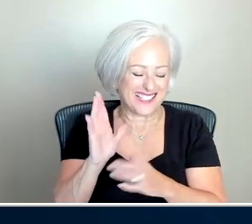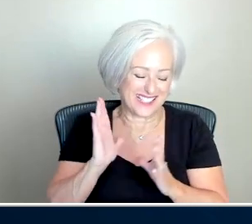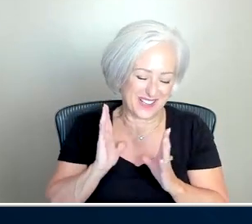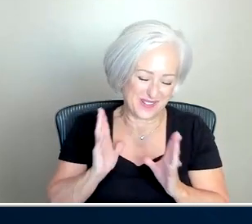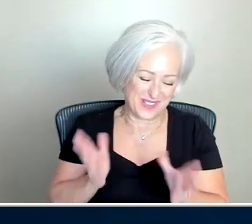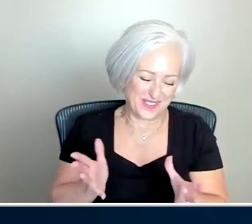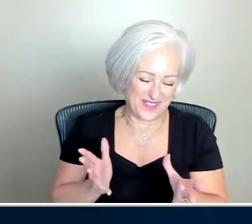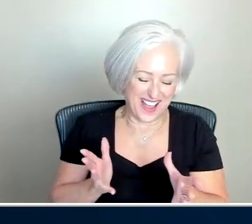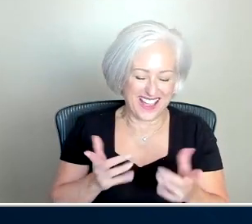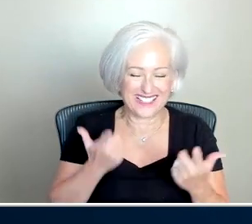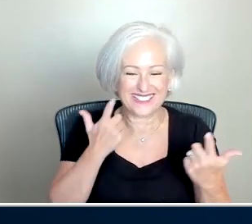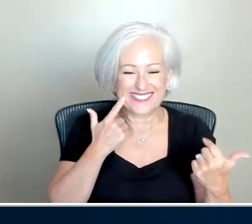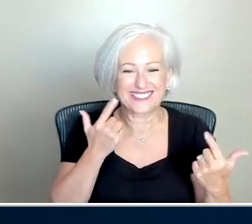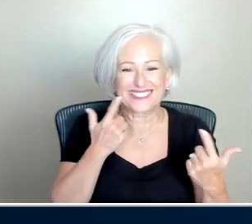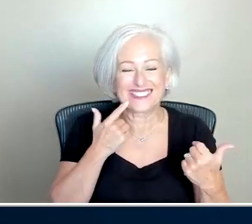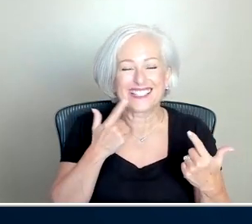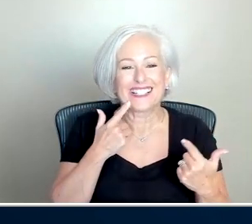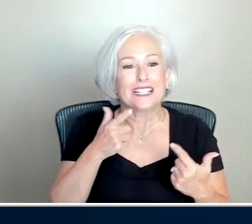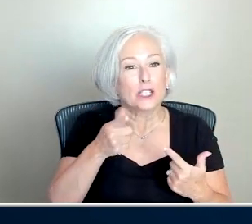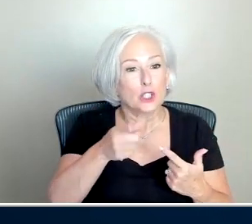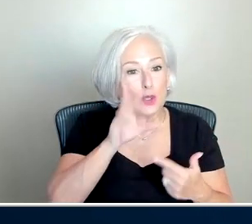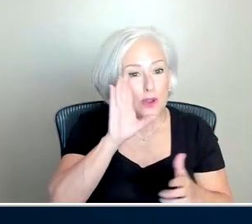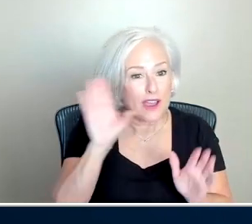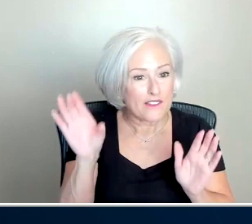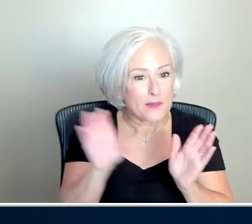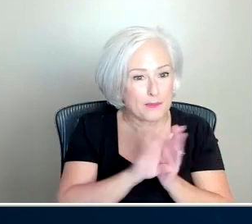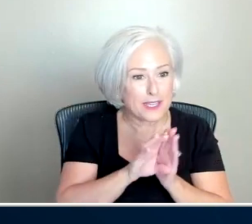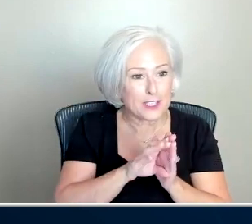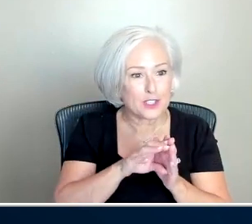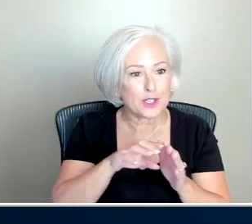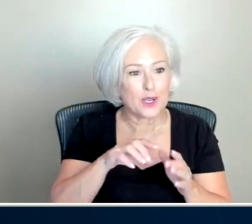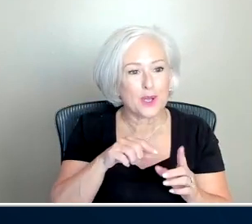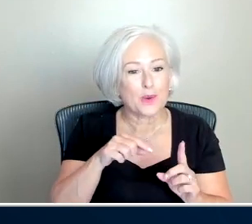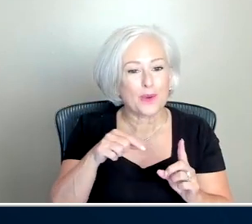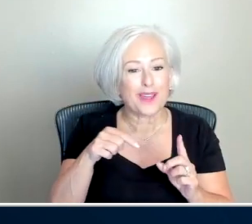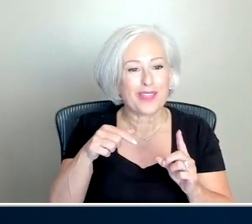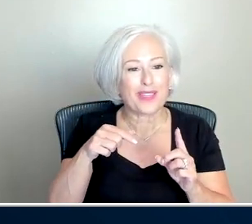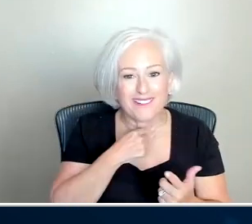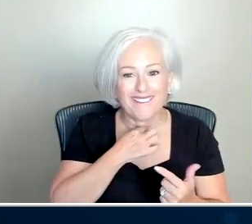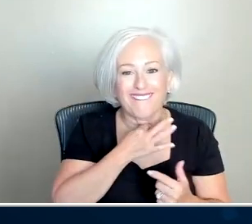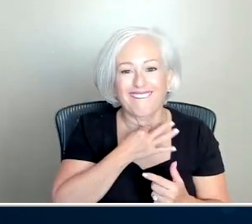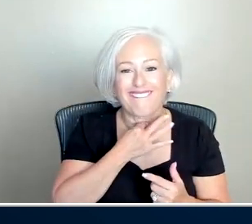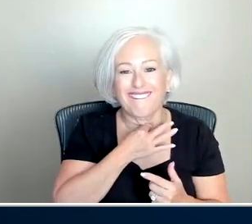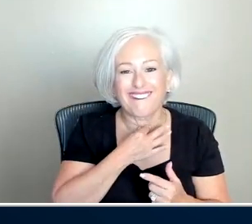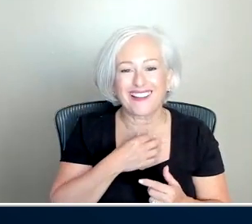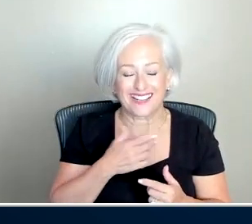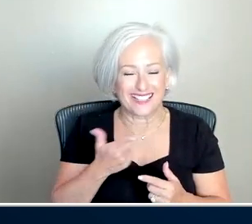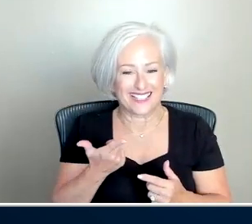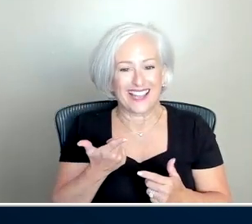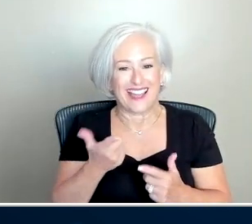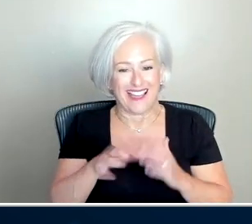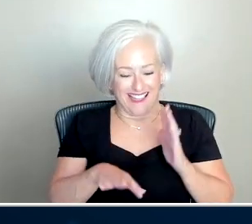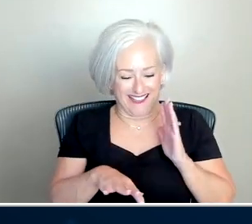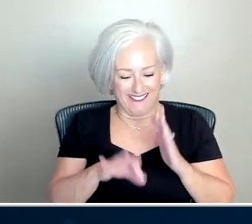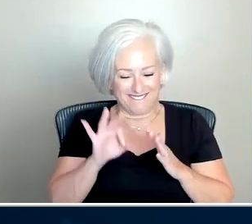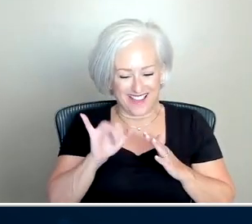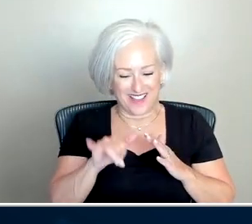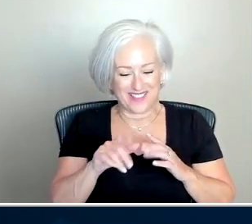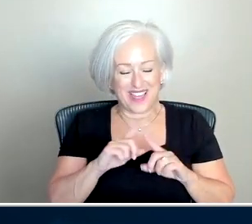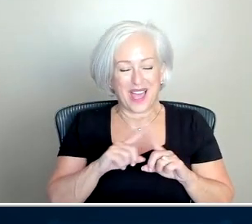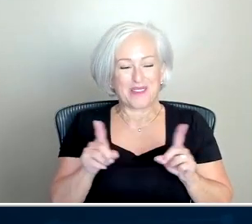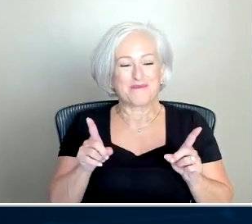Gary hula hooping? Or you, Dr. Rosenthal? Well, there's a reason for me. I should have gone back and found those, but it's true.